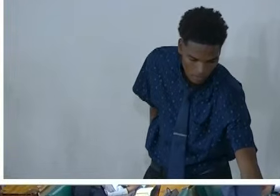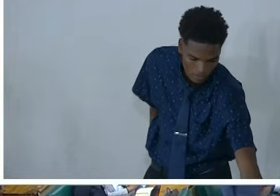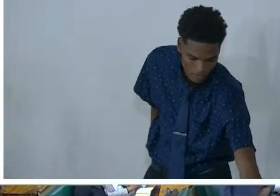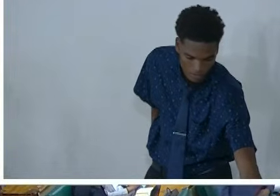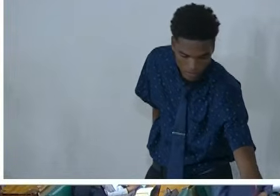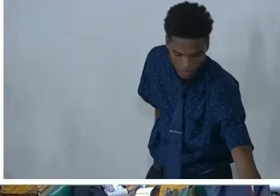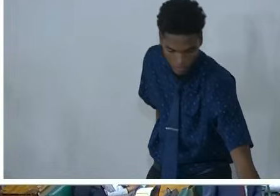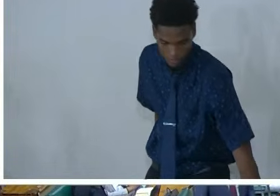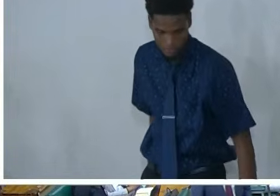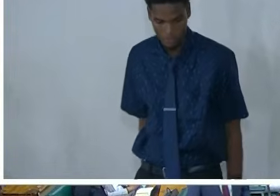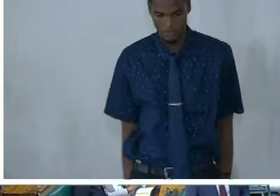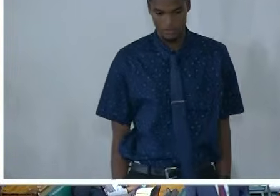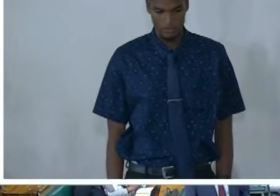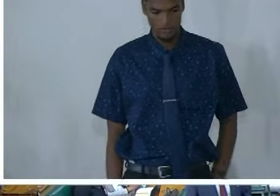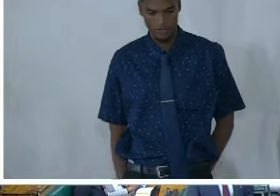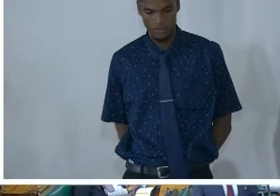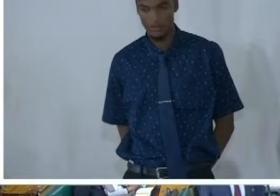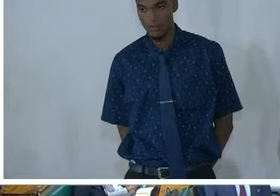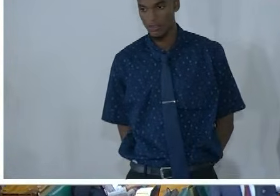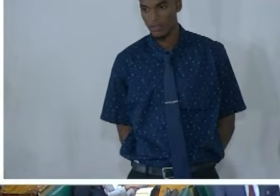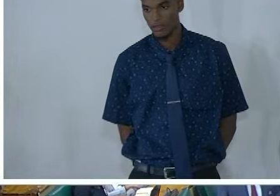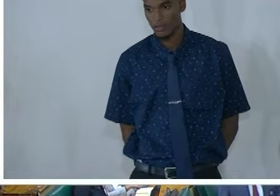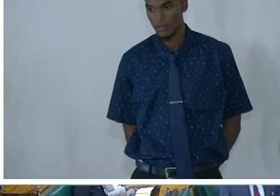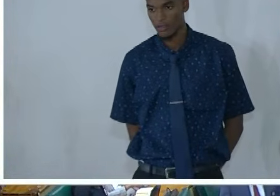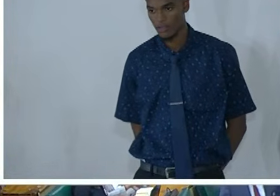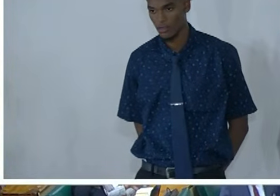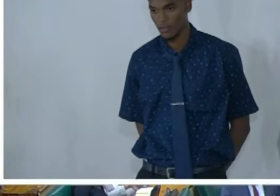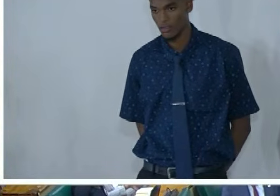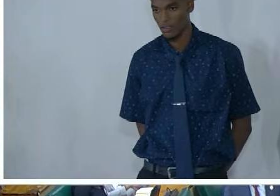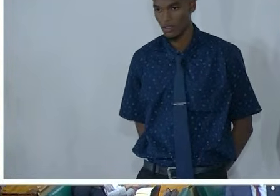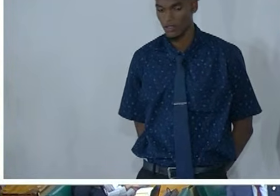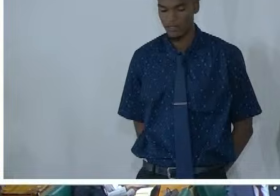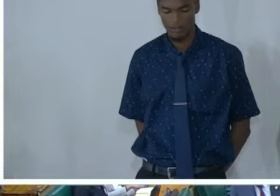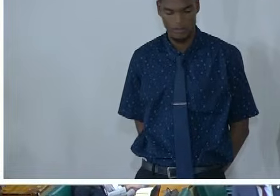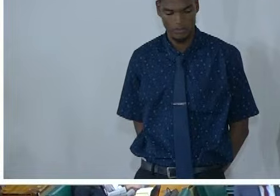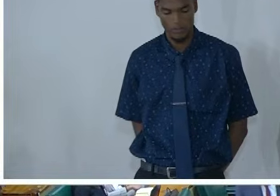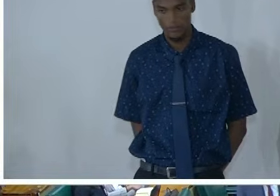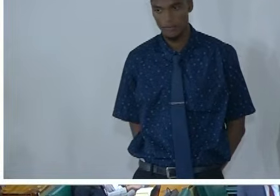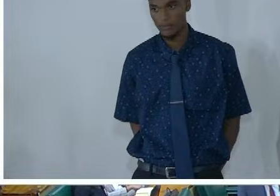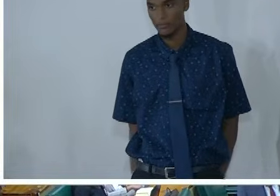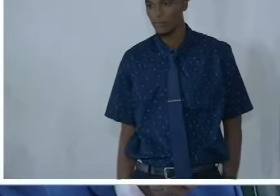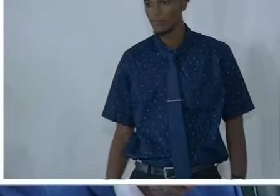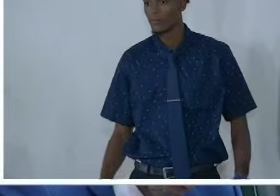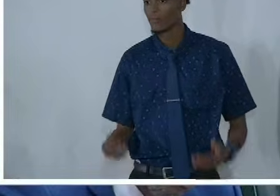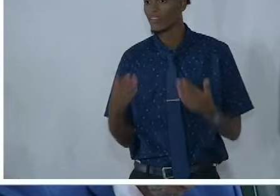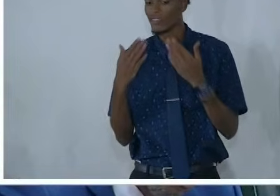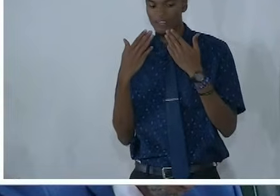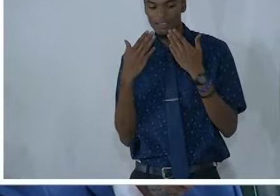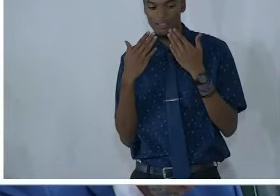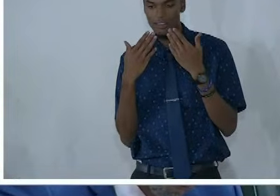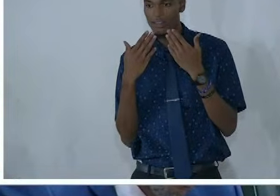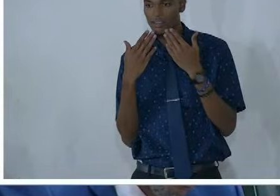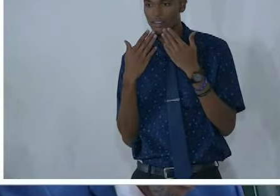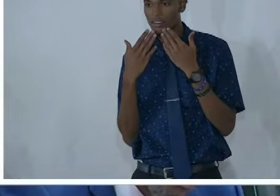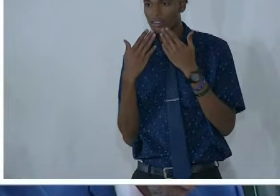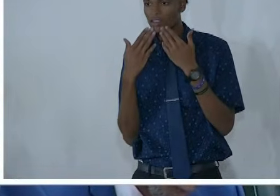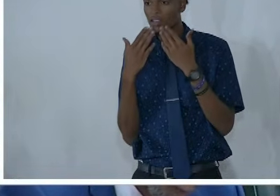No need to turn it off. Thank you. Or you can. Thank you for this update, Keep it